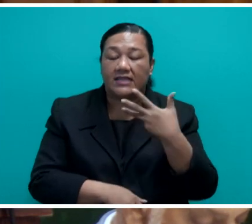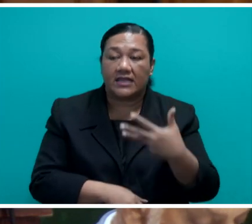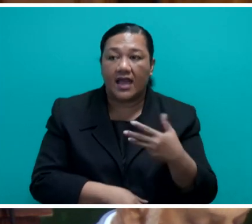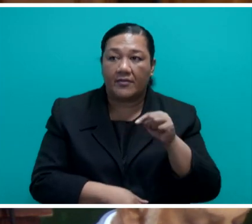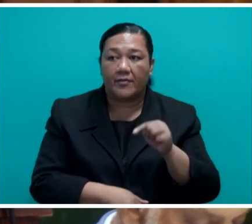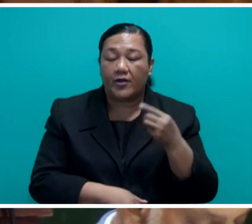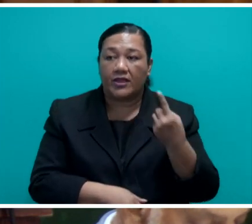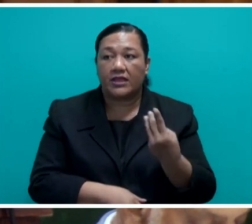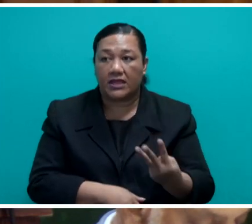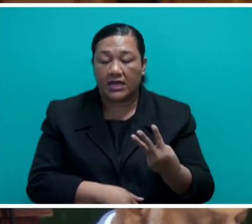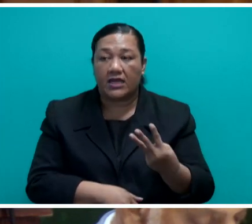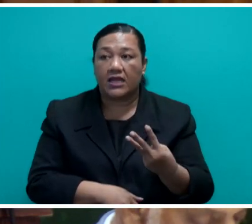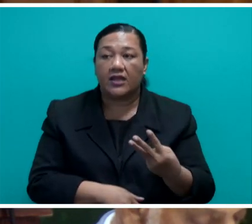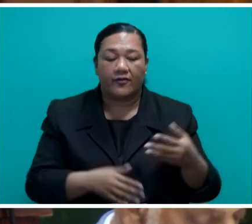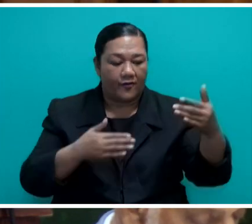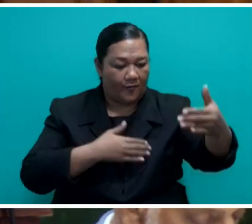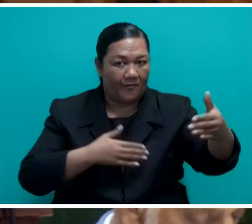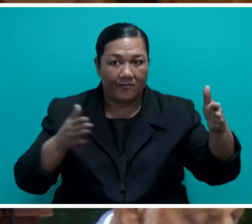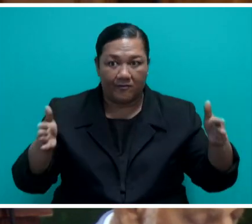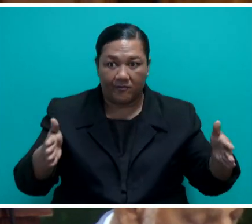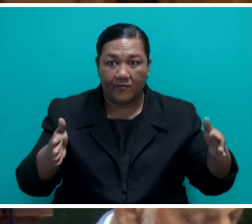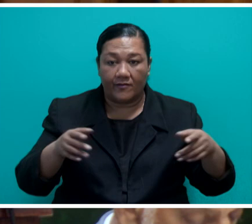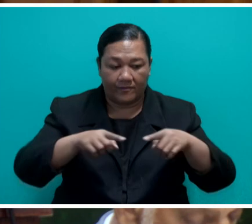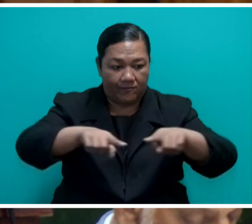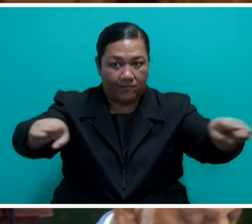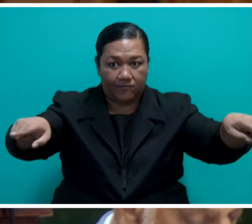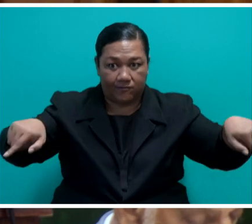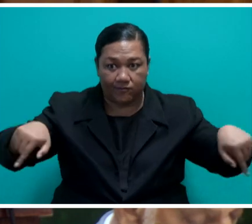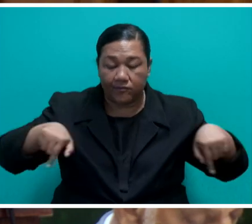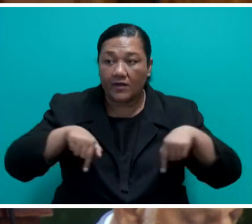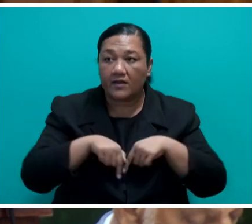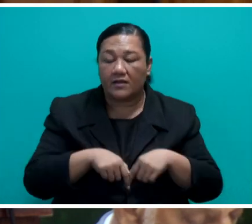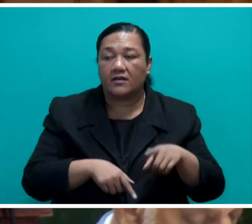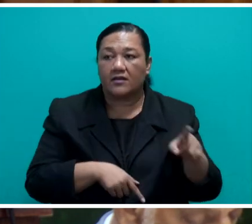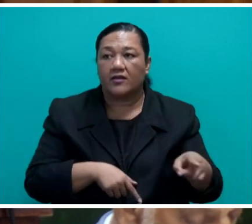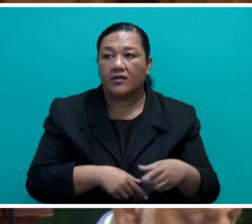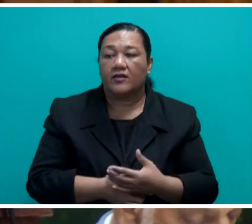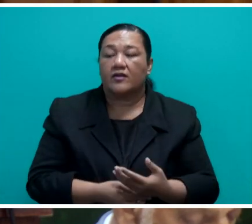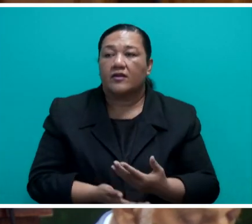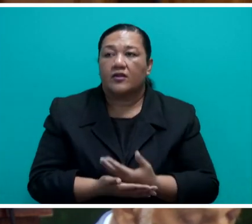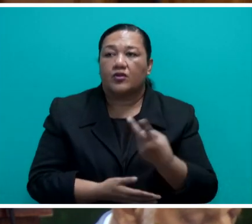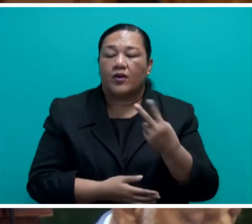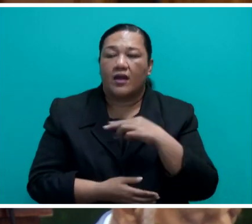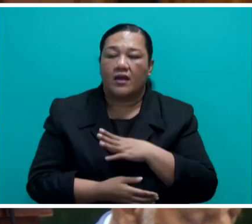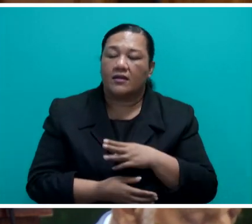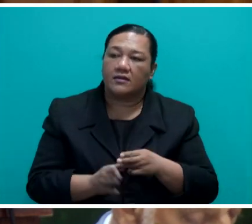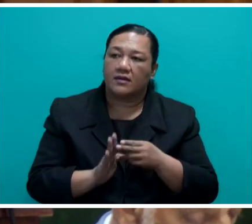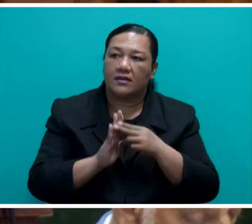kilometers of primary drains in the Western Division, assisting approximately 295 farmers.